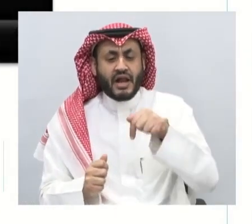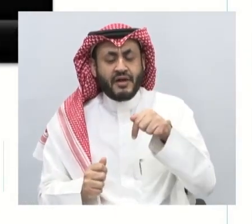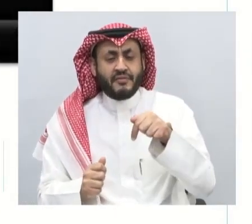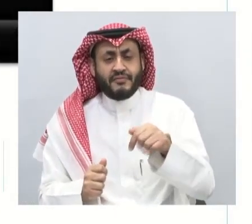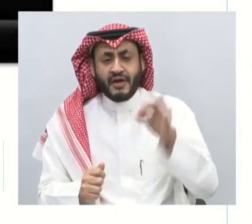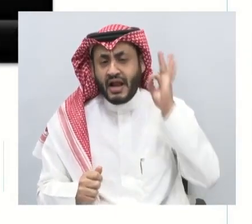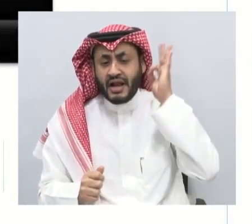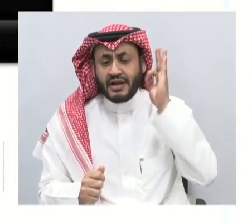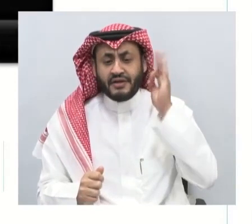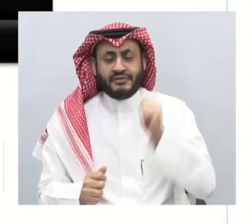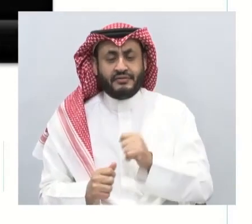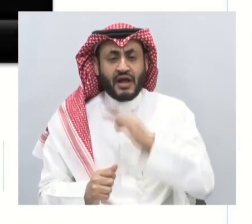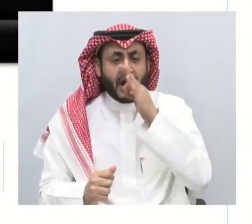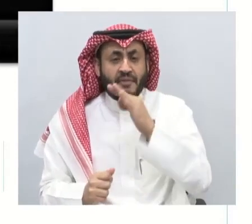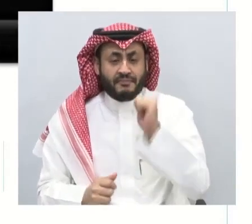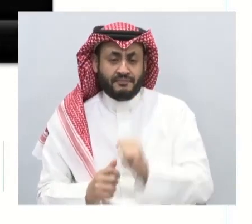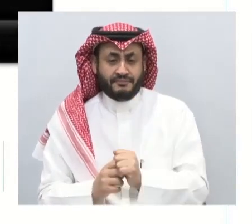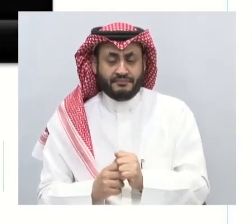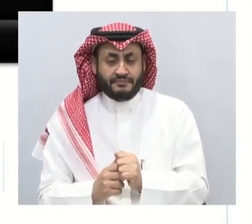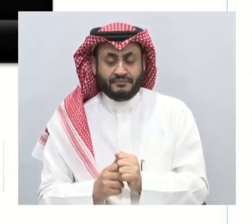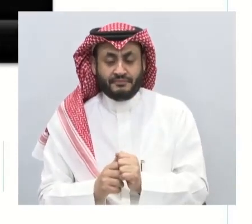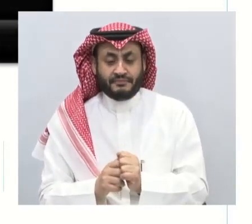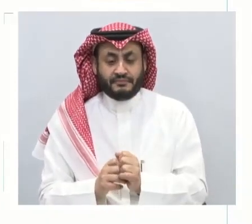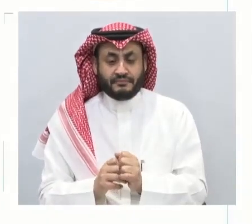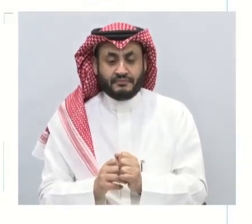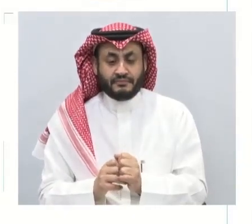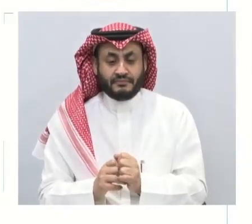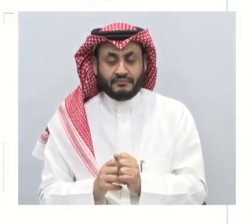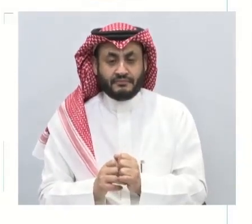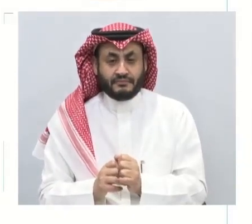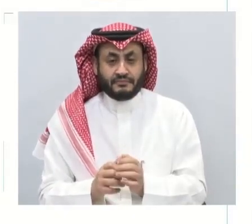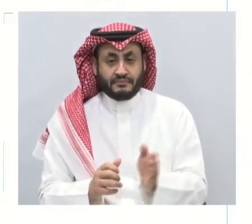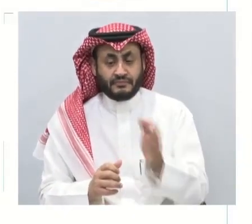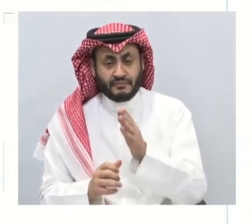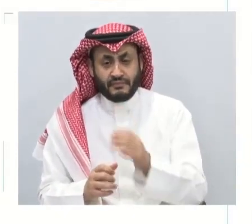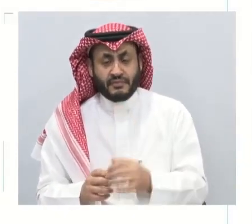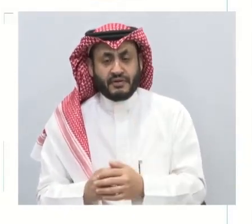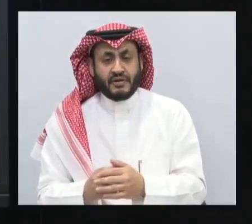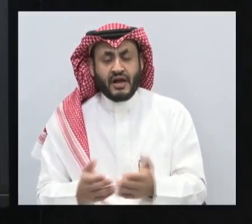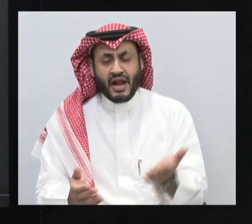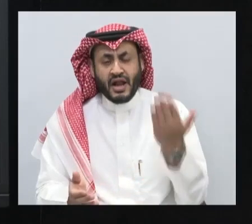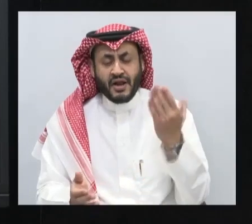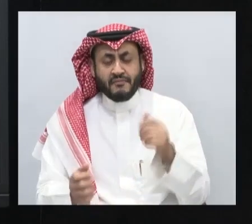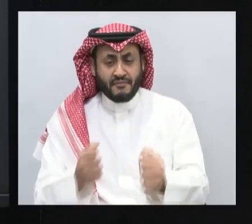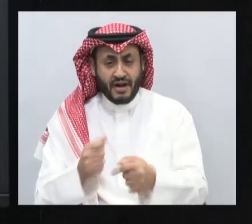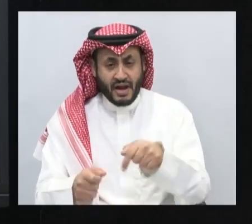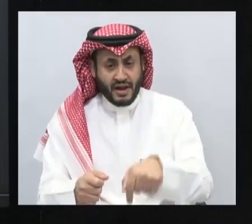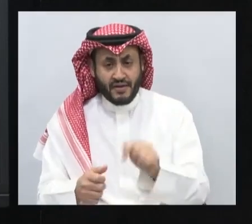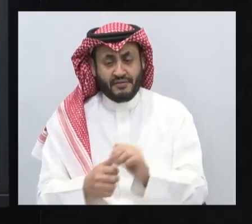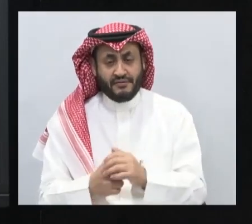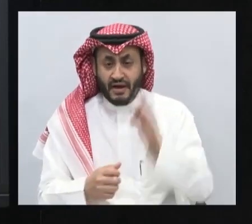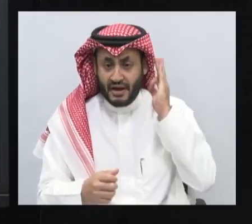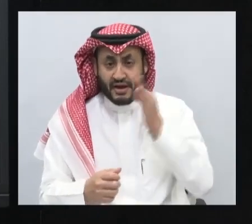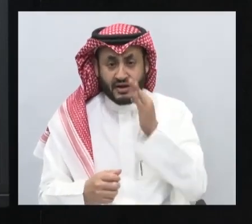Section 4 and 5, Listening and Pronunciation. Before we start our main class, which is listening